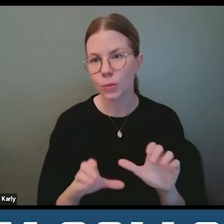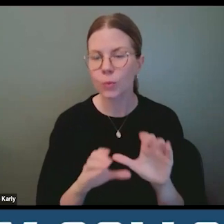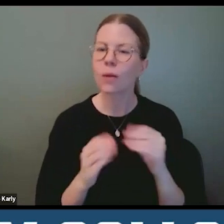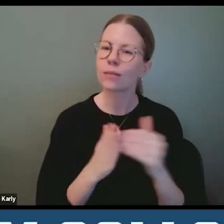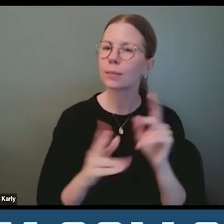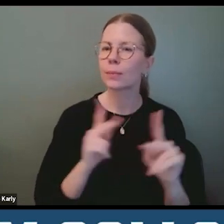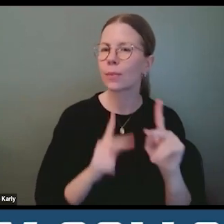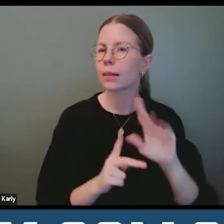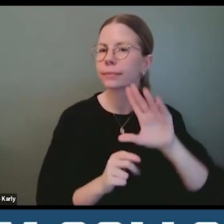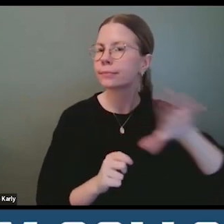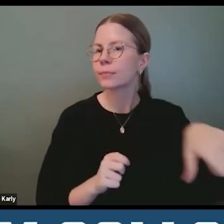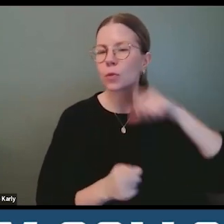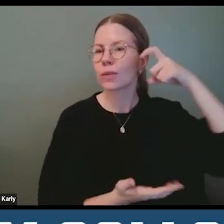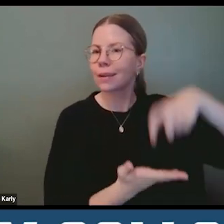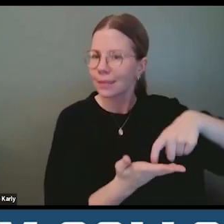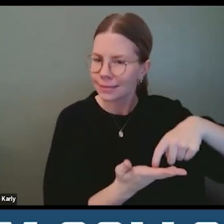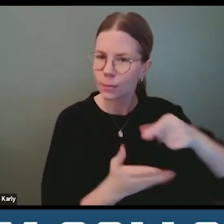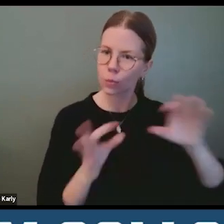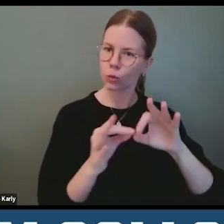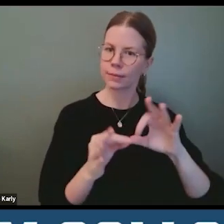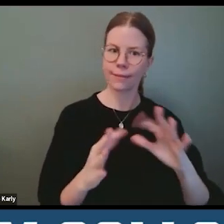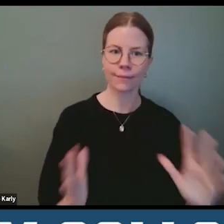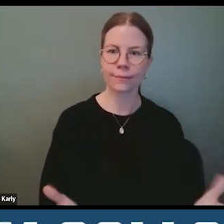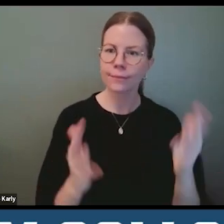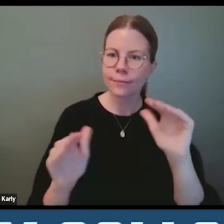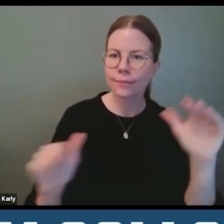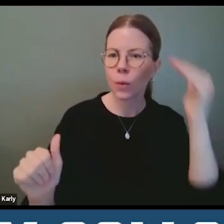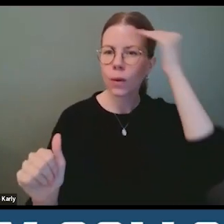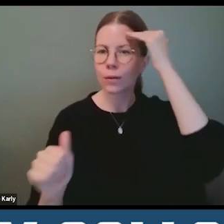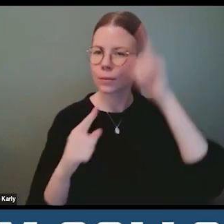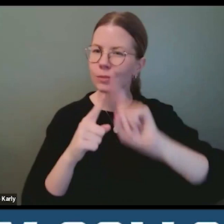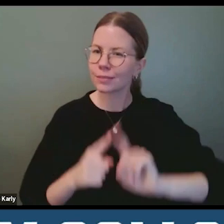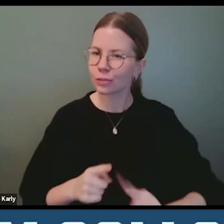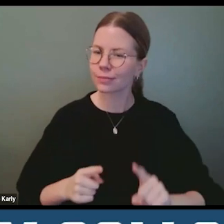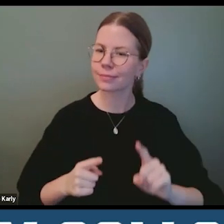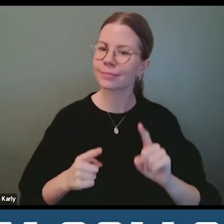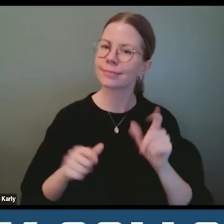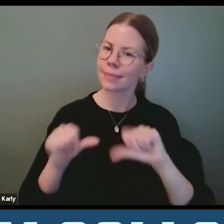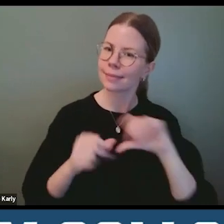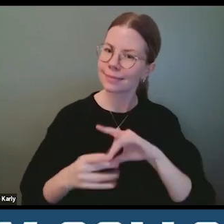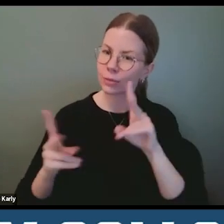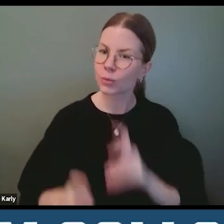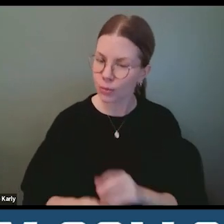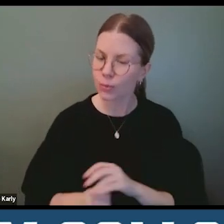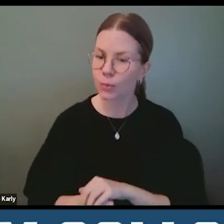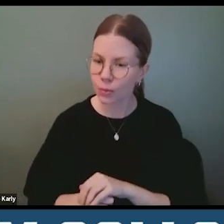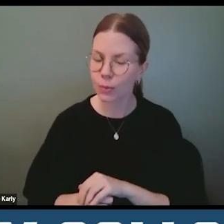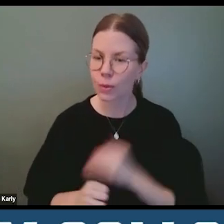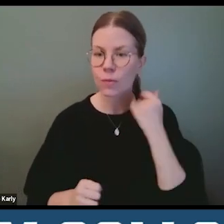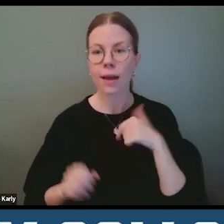unrecognized altogether, our role in raising awareness about certain issues. And so if I can, and I will because I've got the